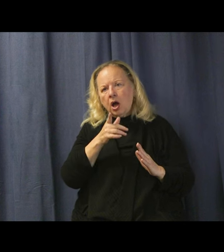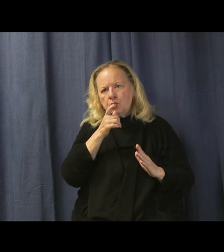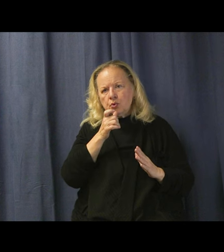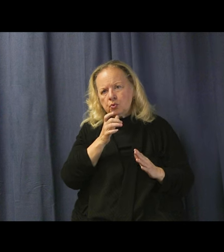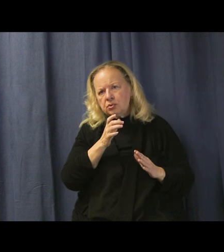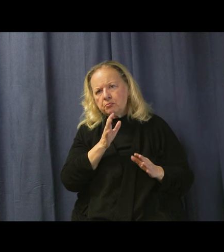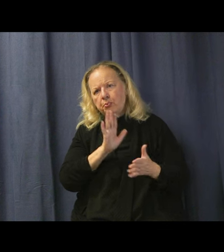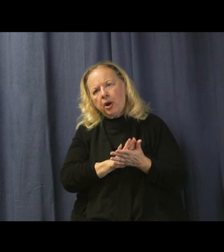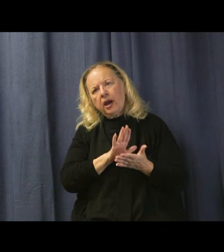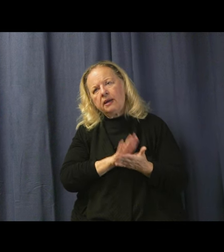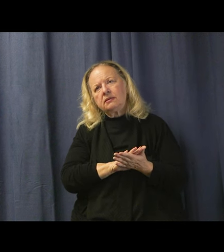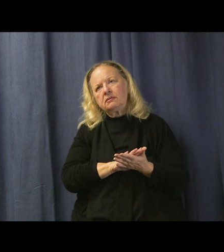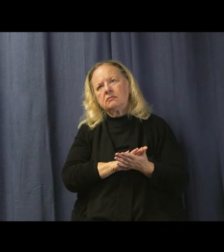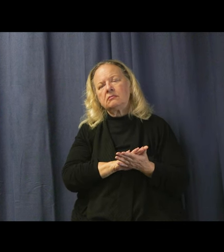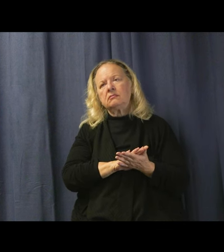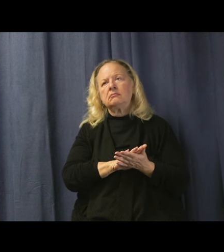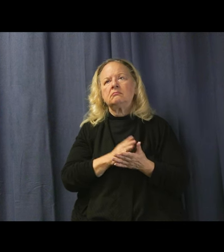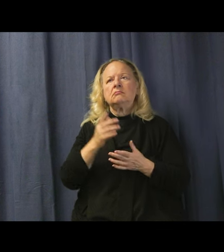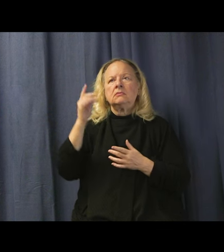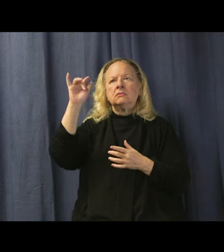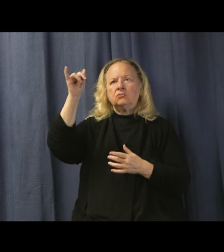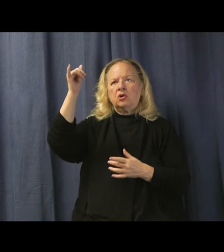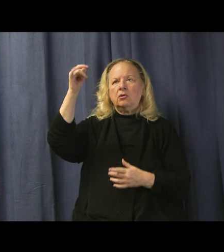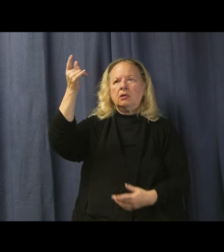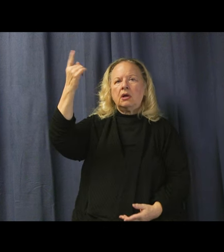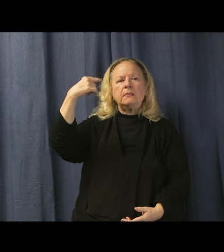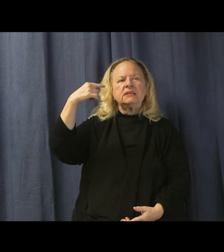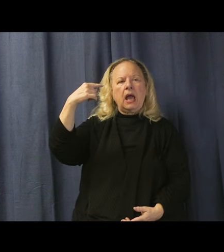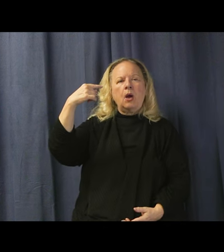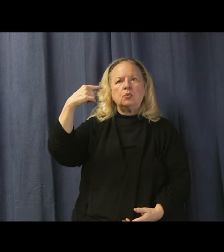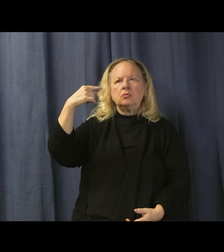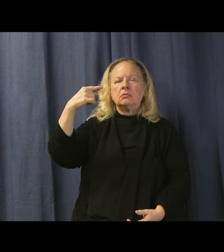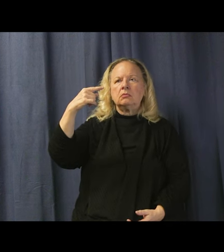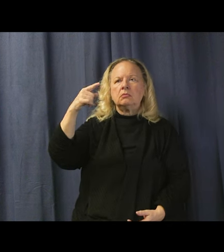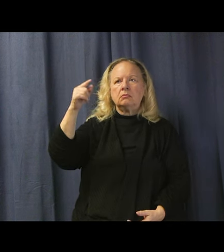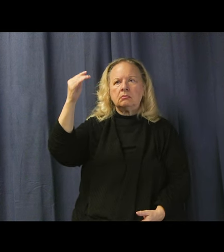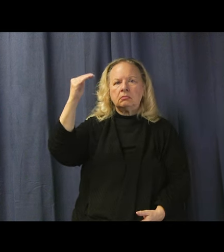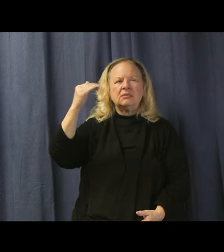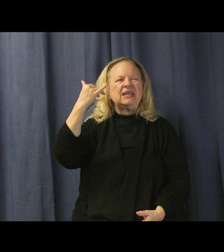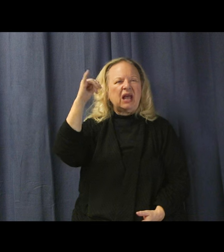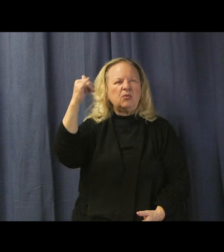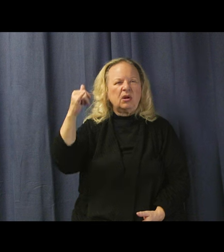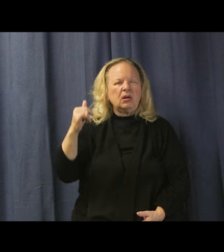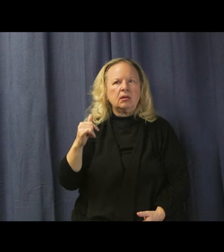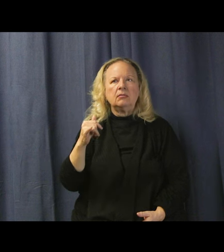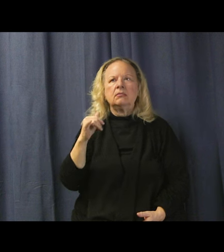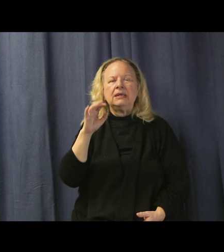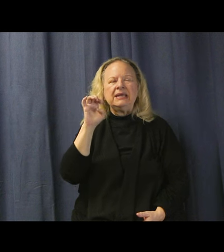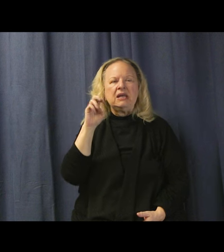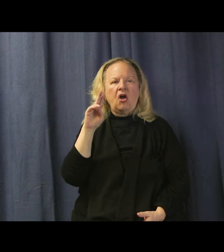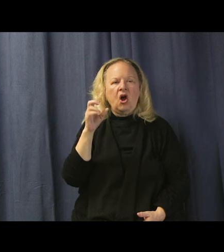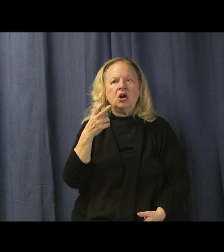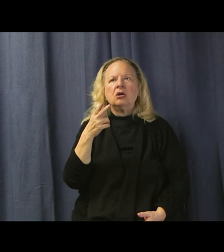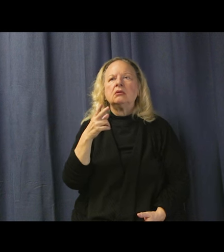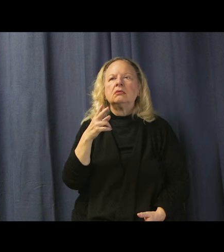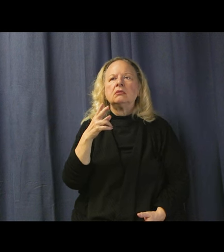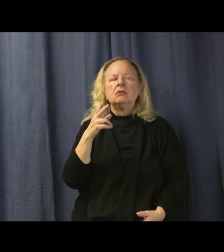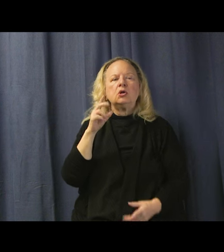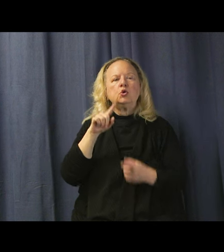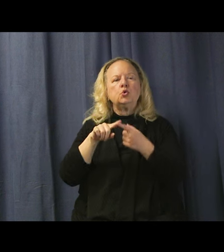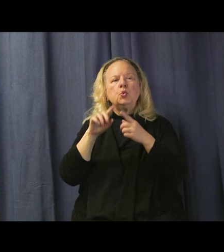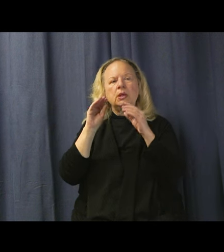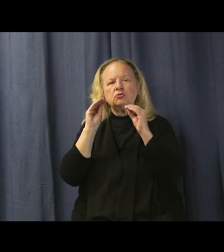praised. Yared means to come down or descend. Enoch, we get the word Hanukkah from, and his name means